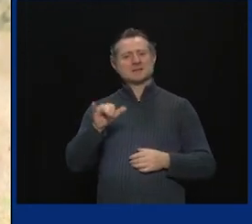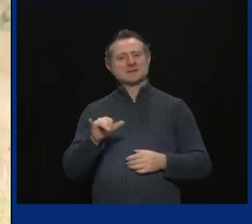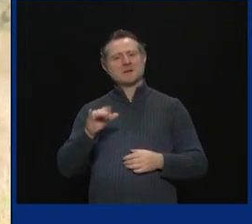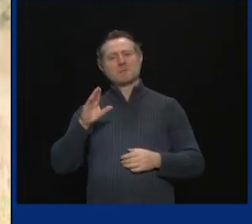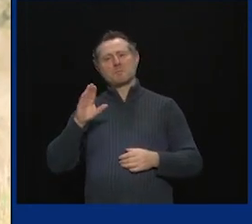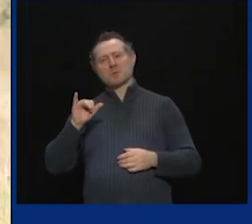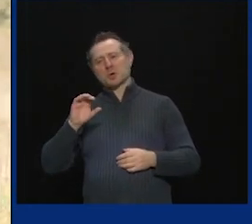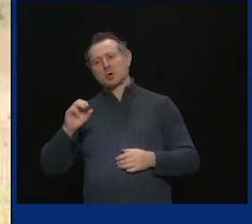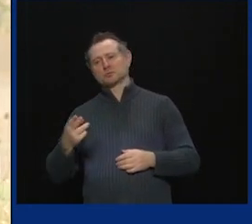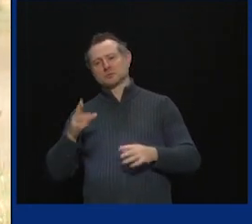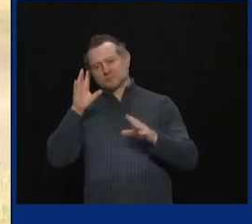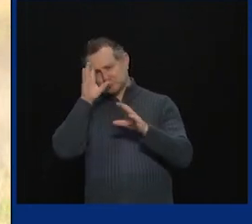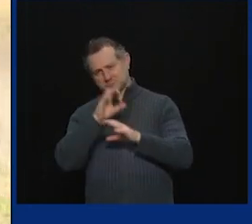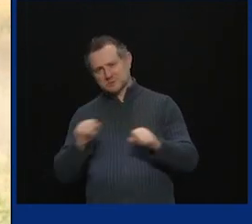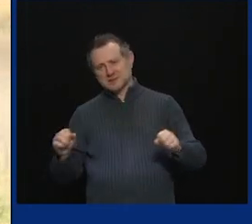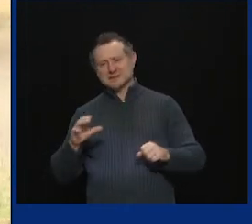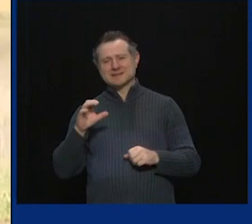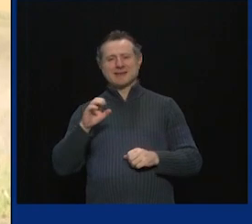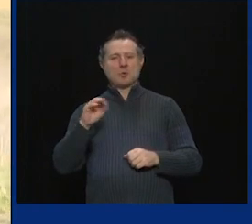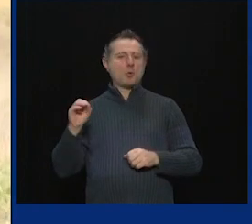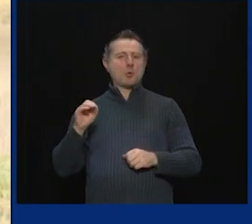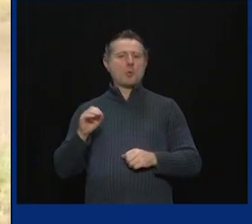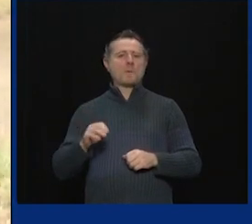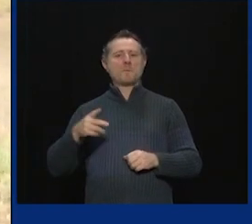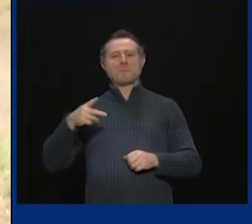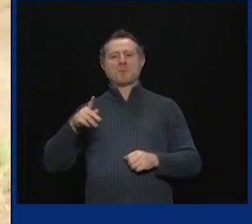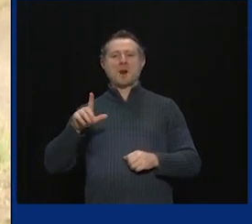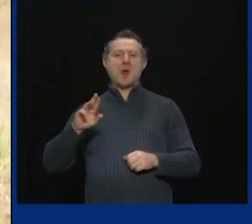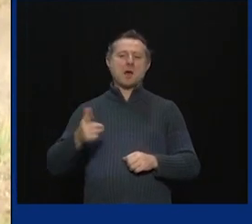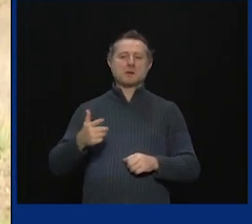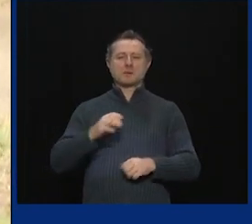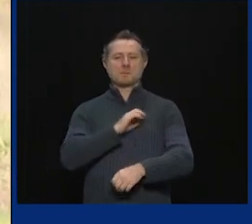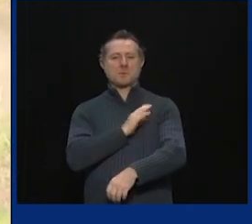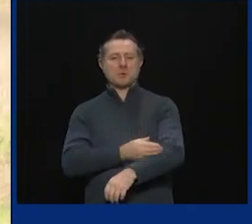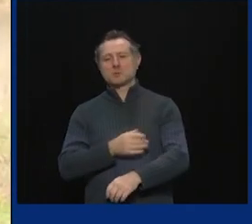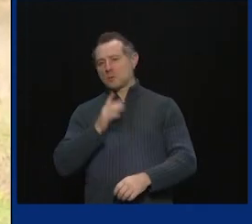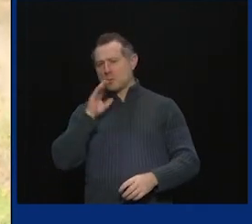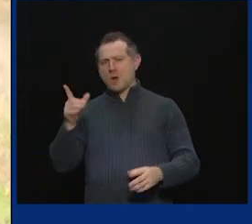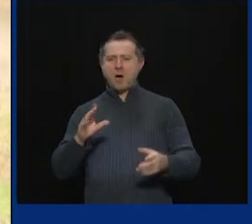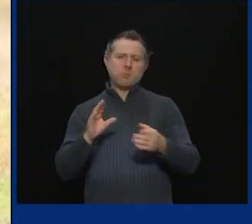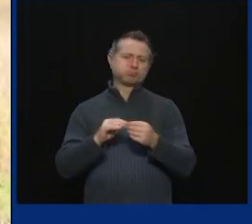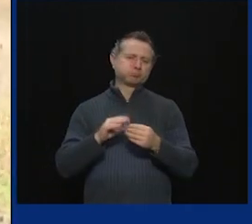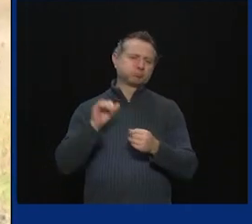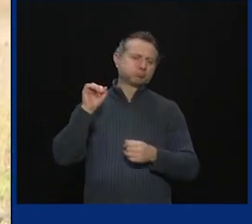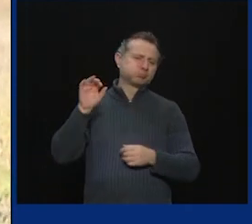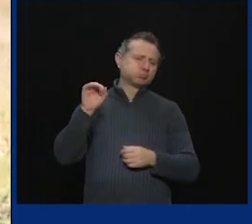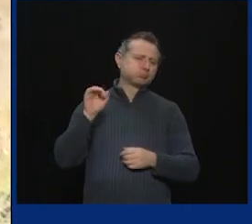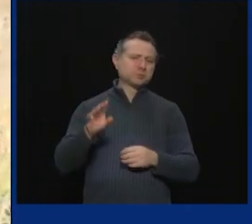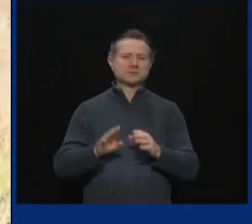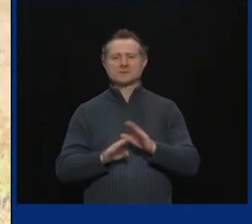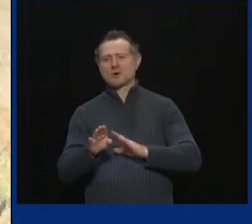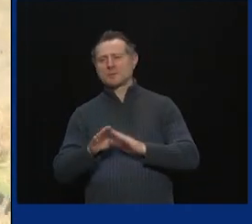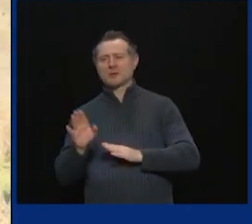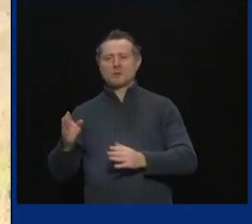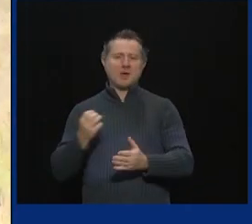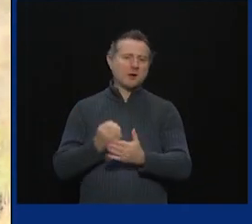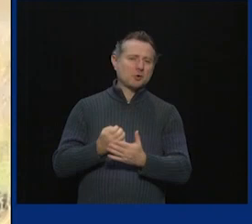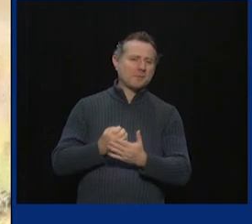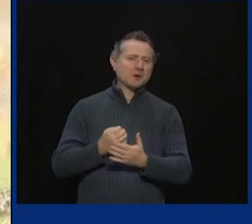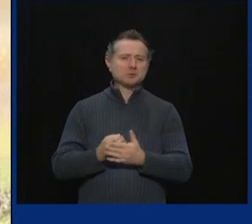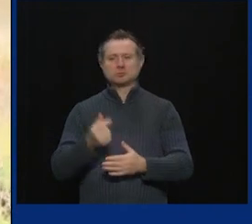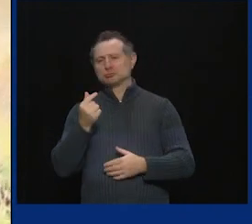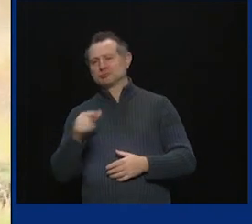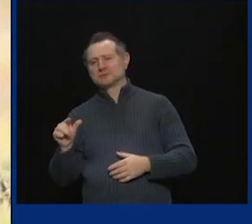about the company and its vision for the emerging green energy hydrogen economy and how its facility in Genesee County will be playing a key role.